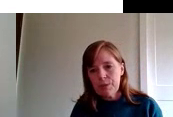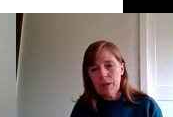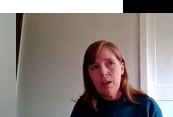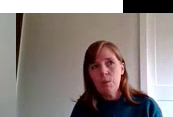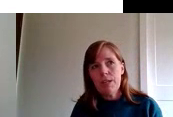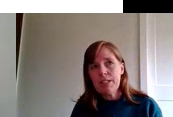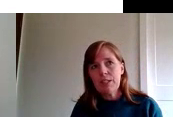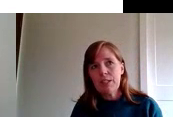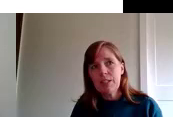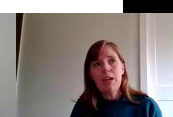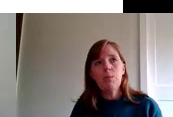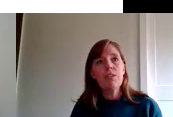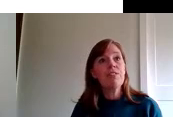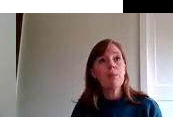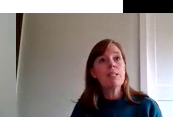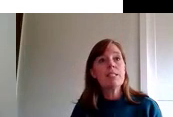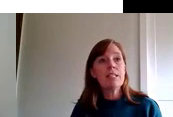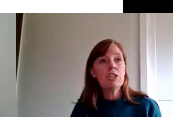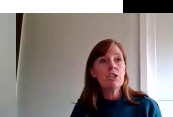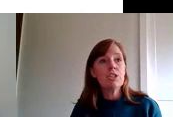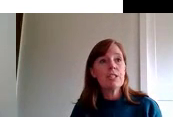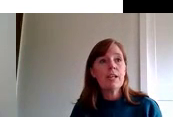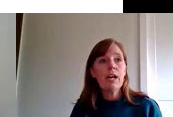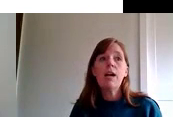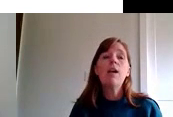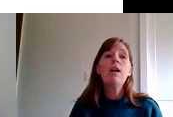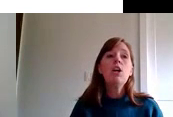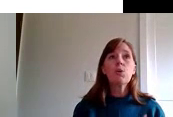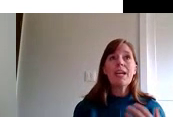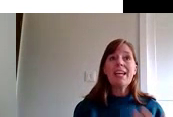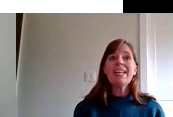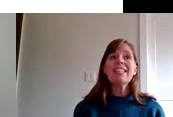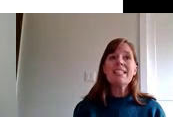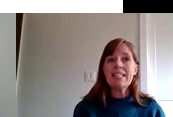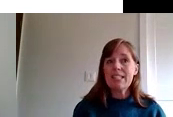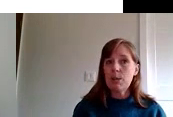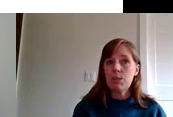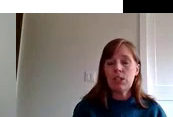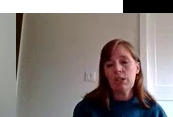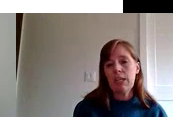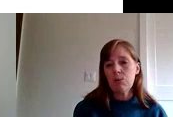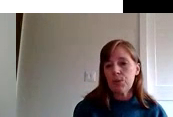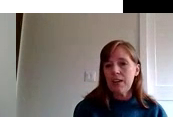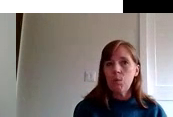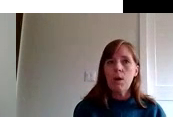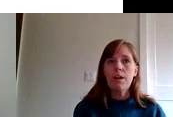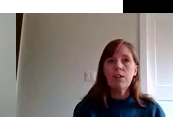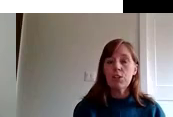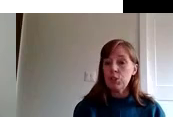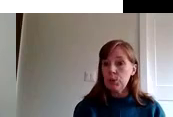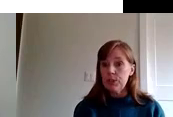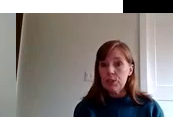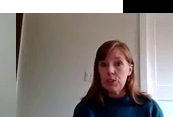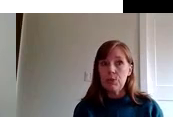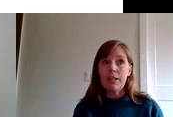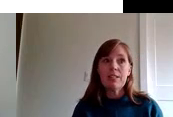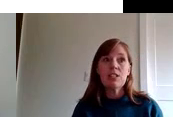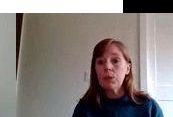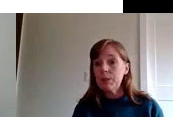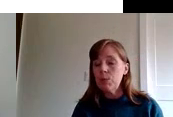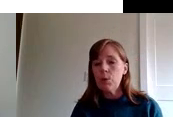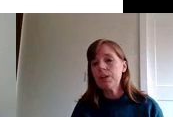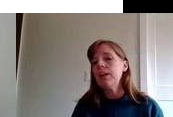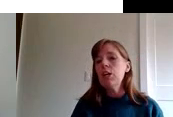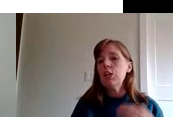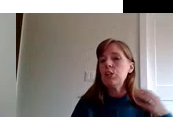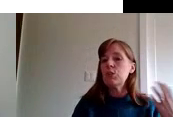more ways to communicate with your families and teachers. Creating systems to keep track of what your student's doing.